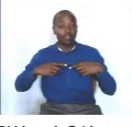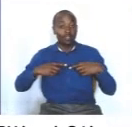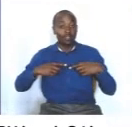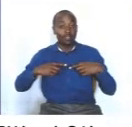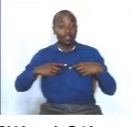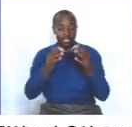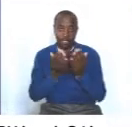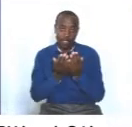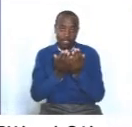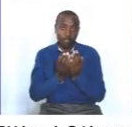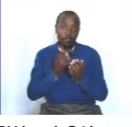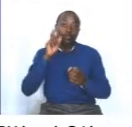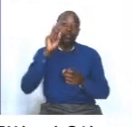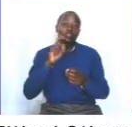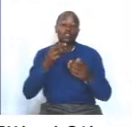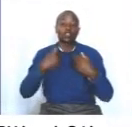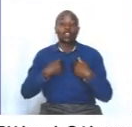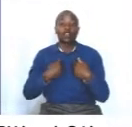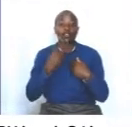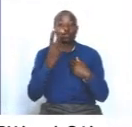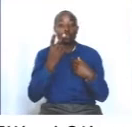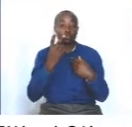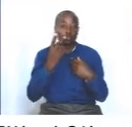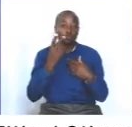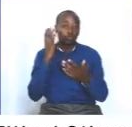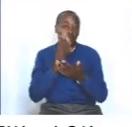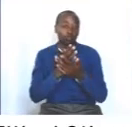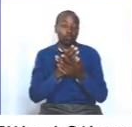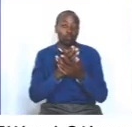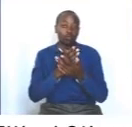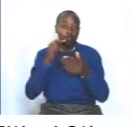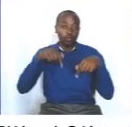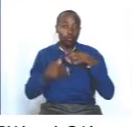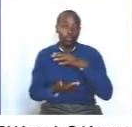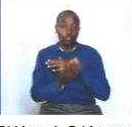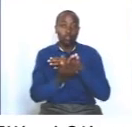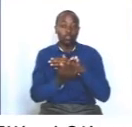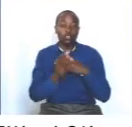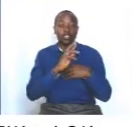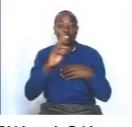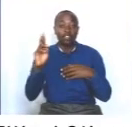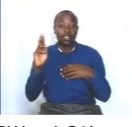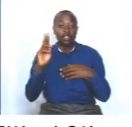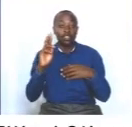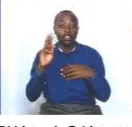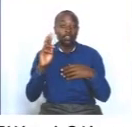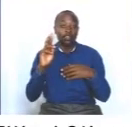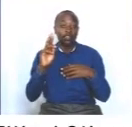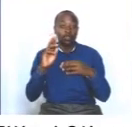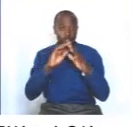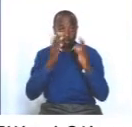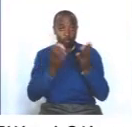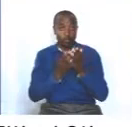have a question or two for you, brethren, this morning. Are you docked in a port, and this is in Christ